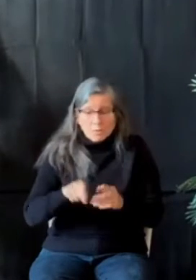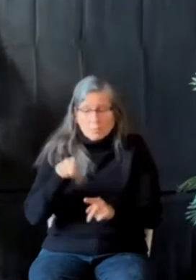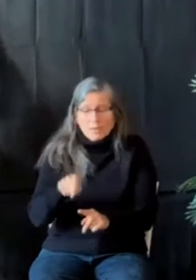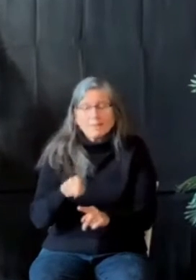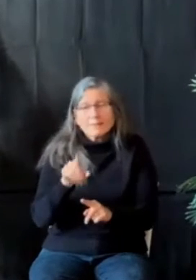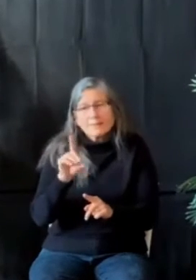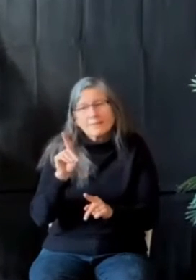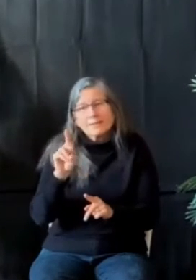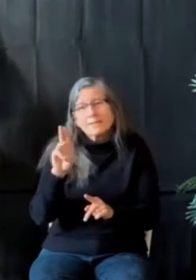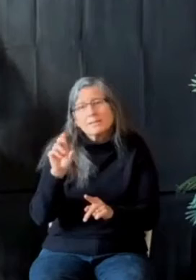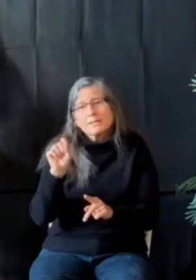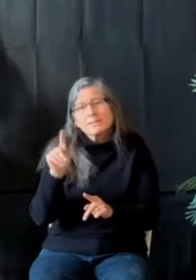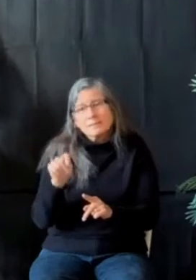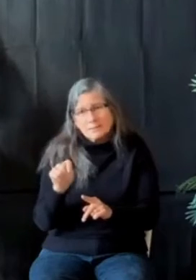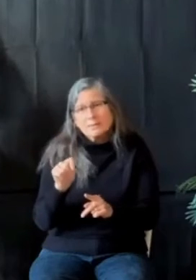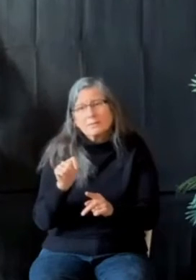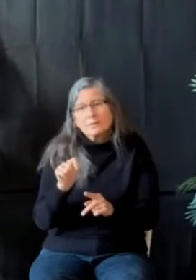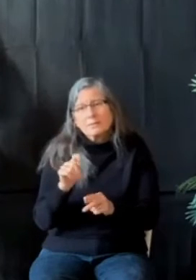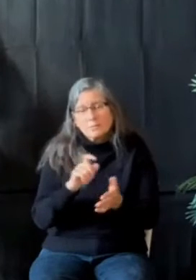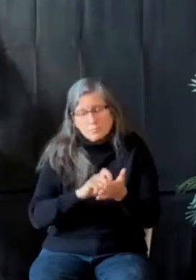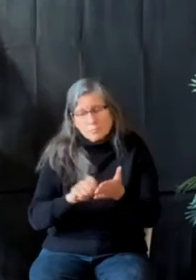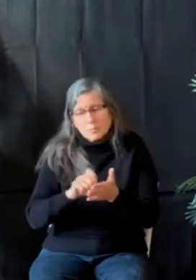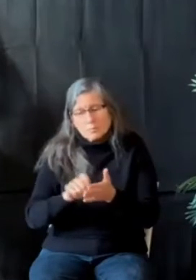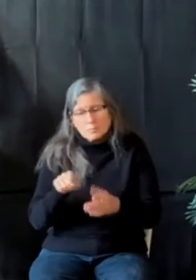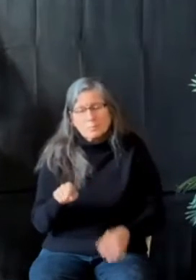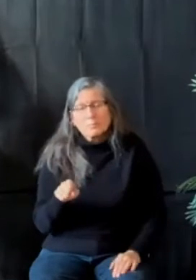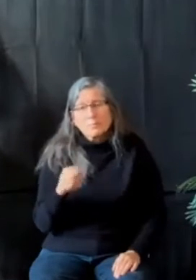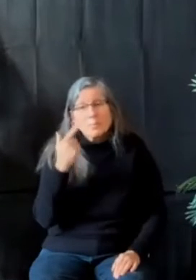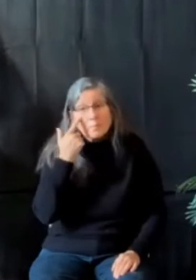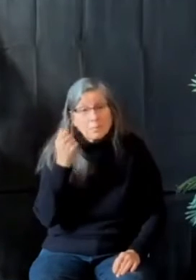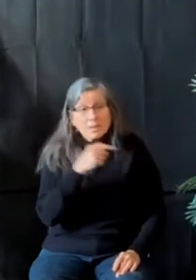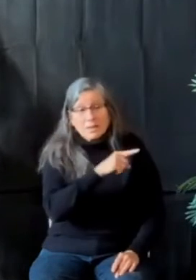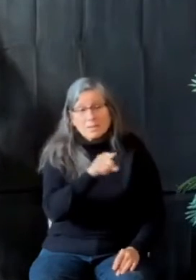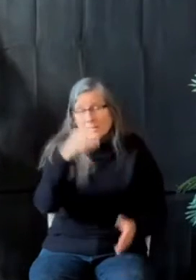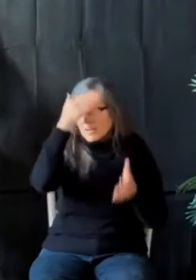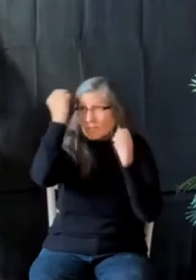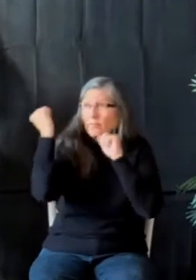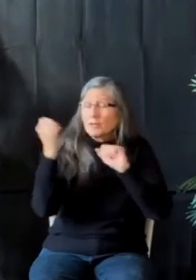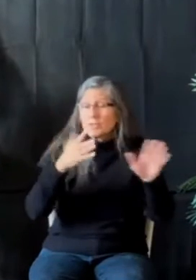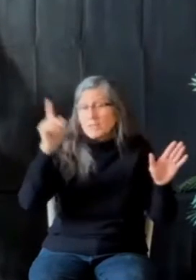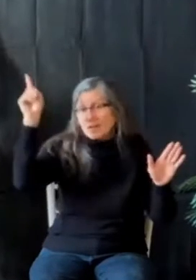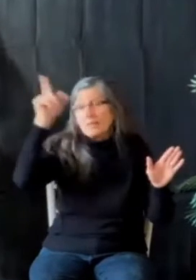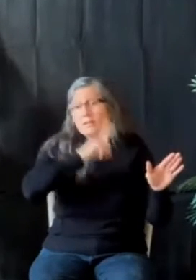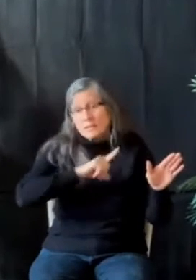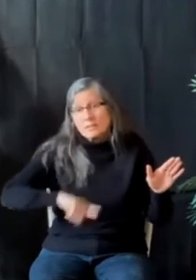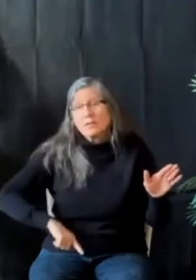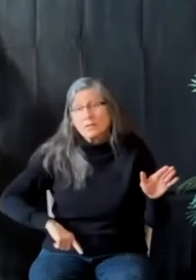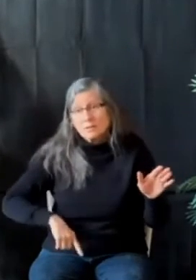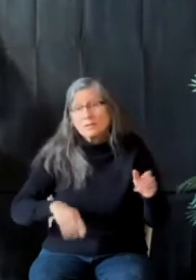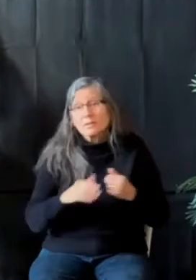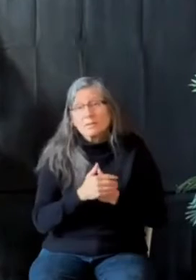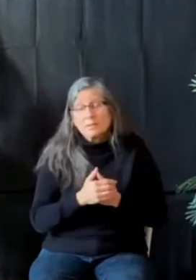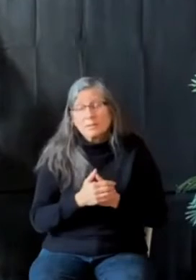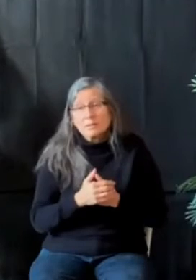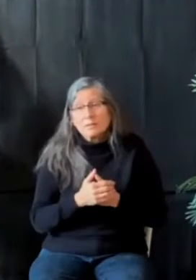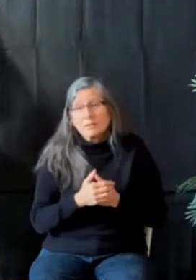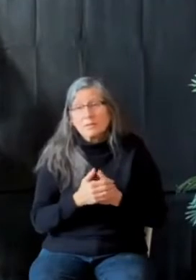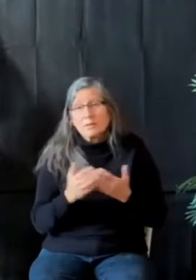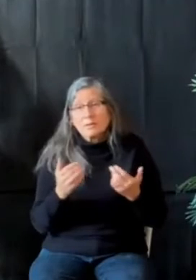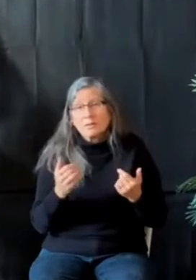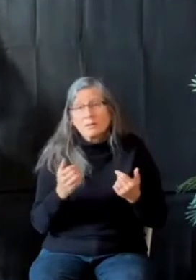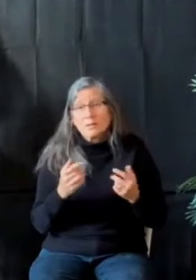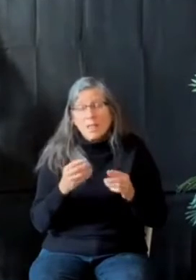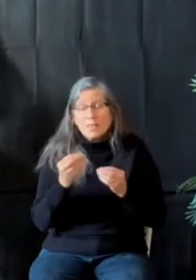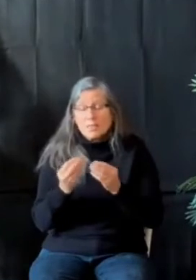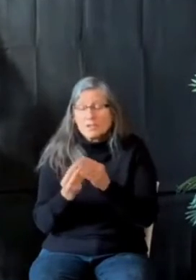the dust because they have forsaken the Lord, the spring of living